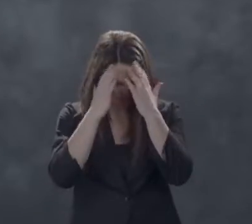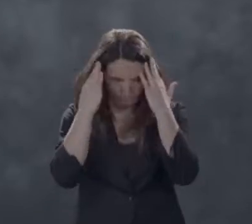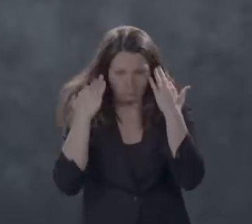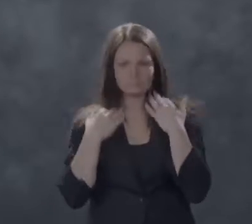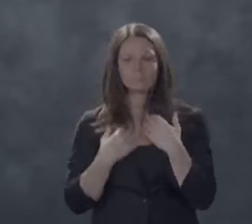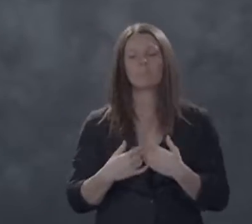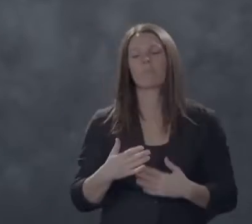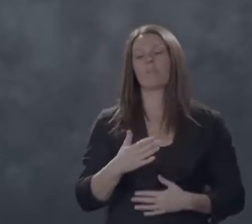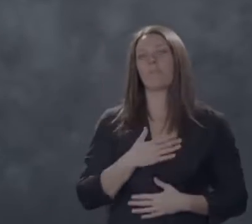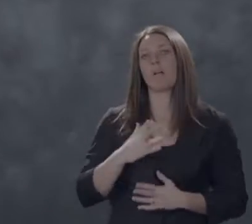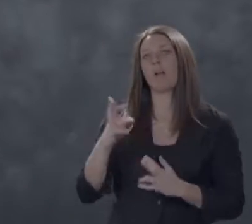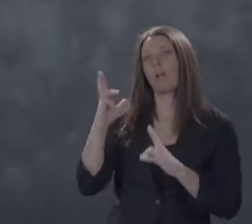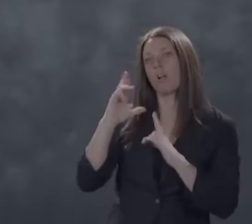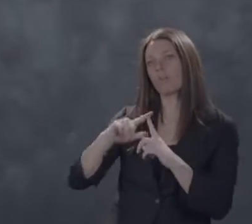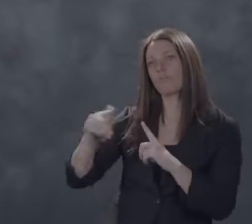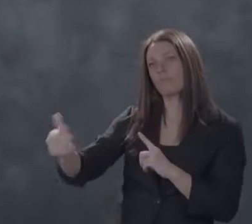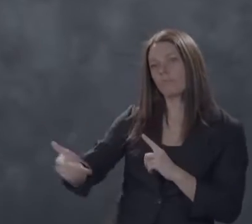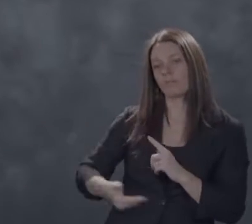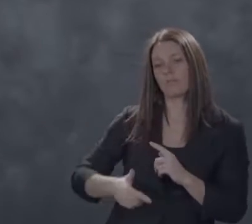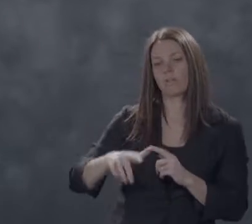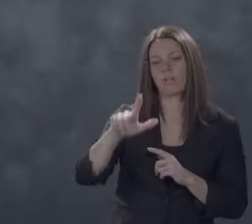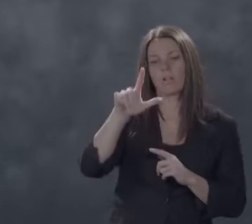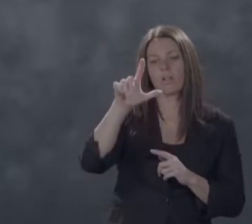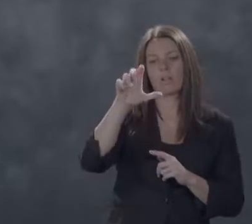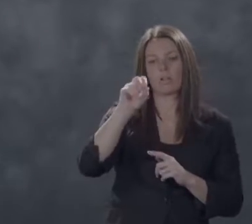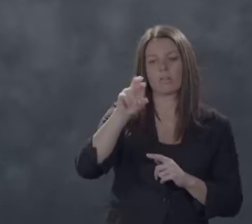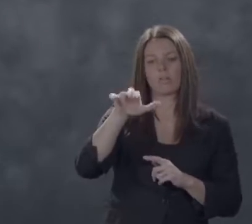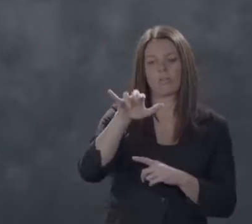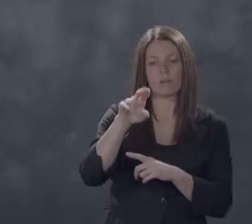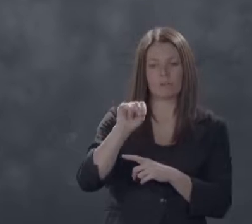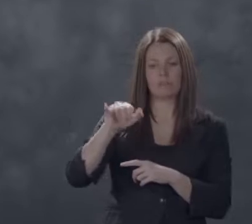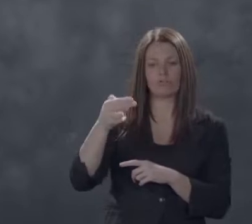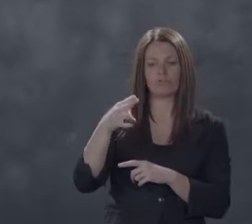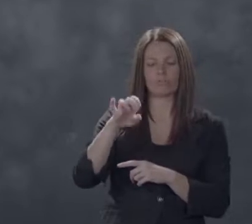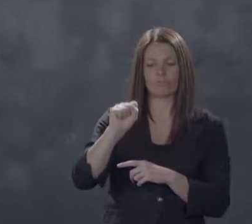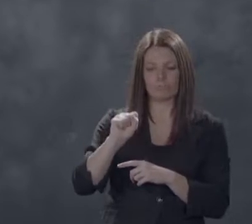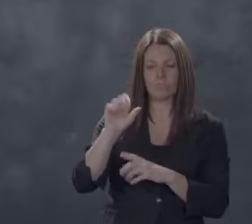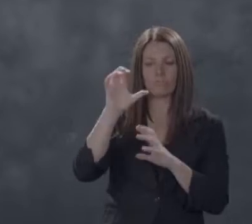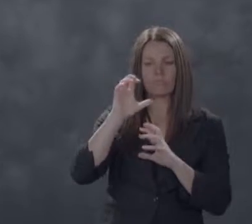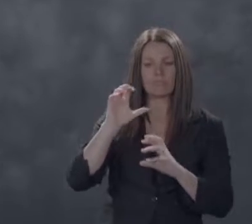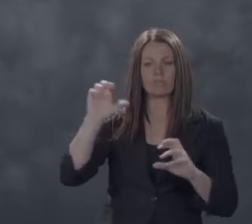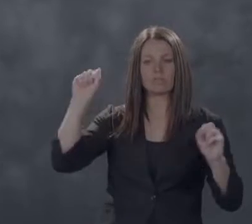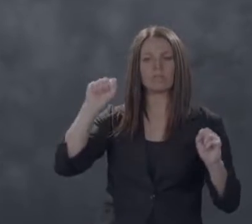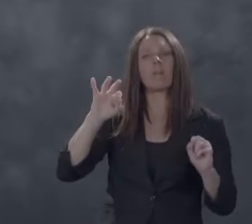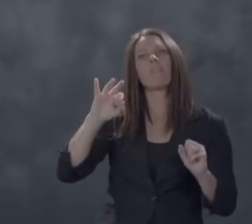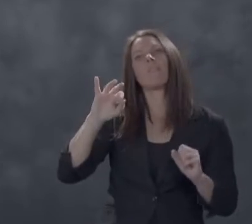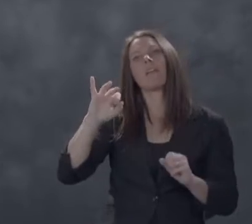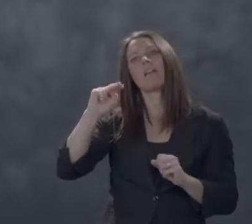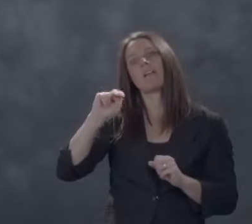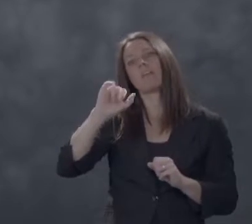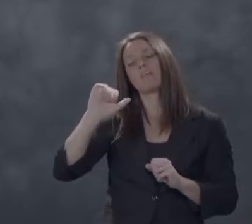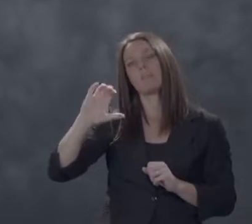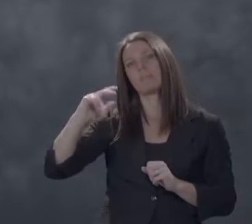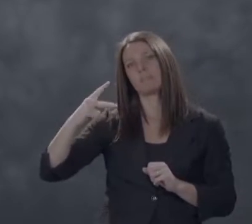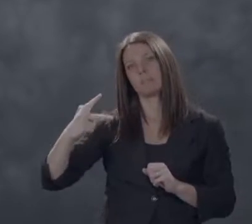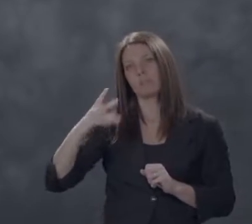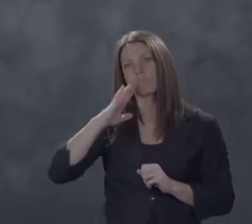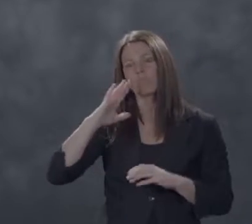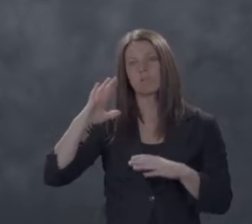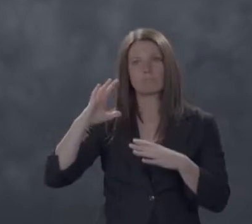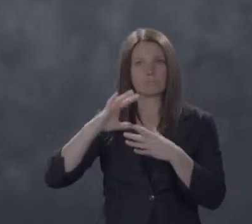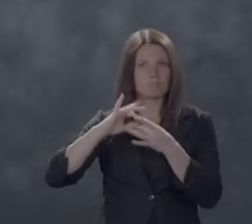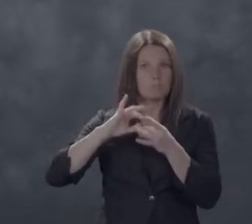Now it is my honor to invite Lorraine Jones up. She's the president of the State College Chapter of the NAACP. She's going to share a